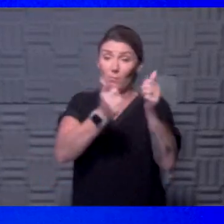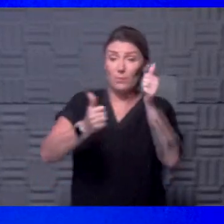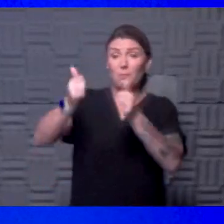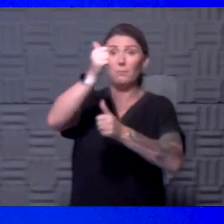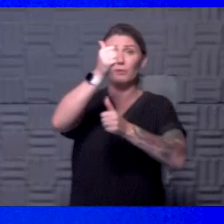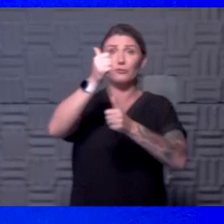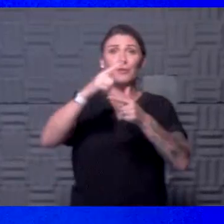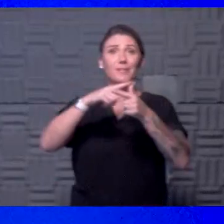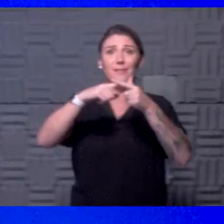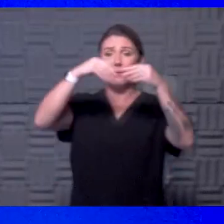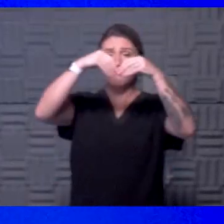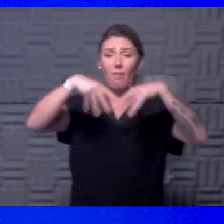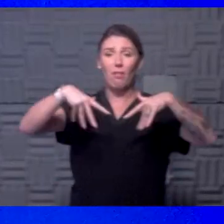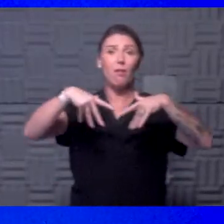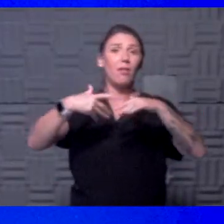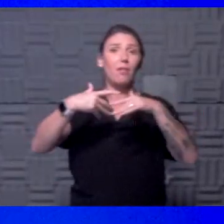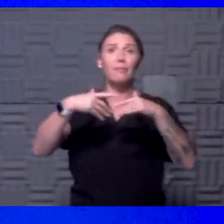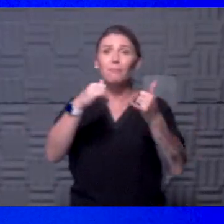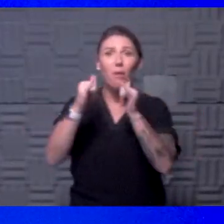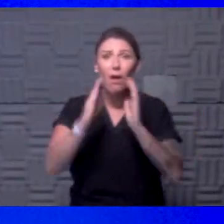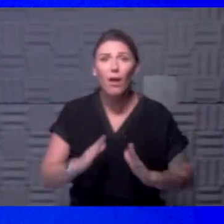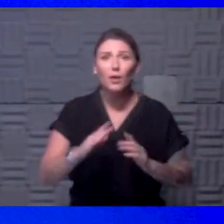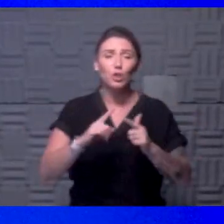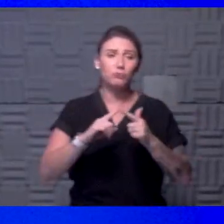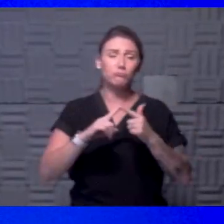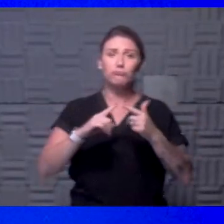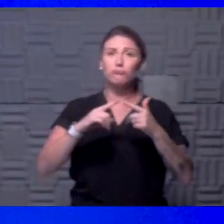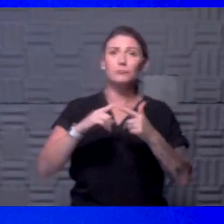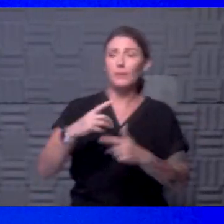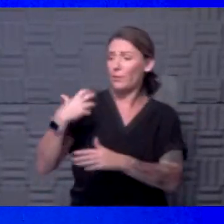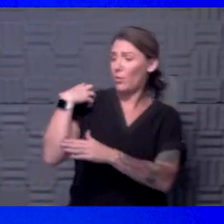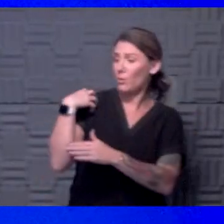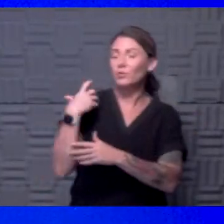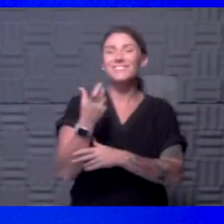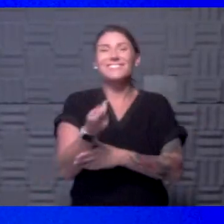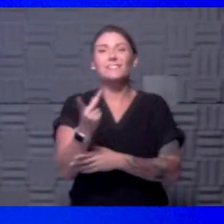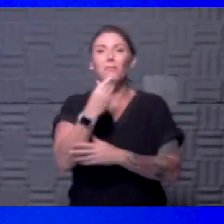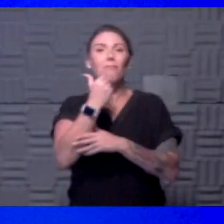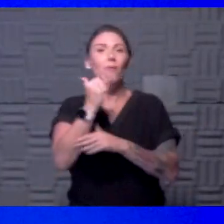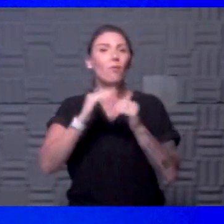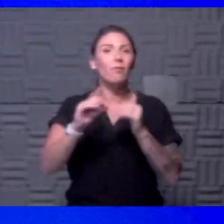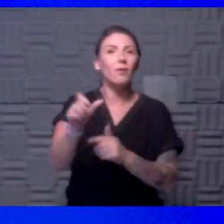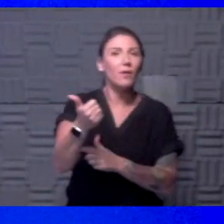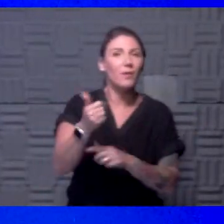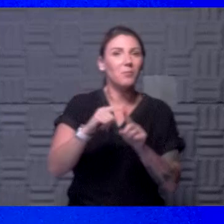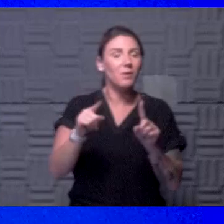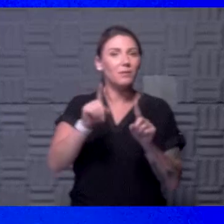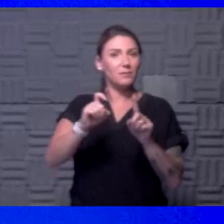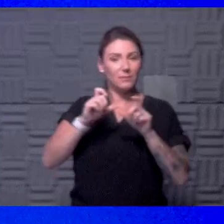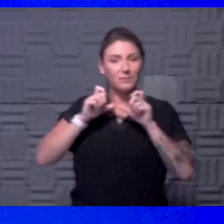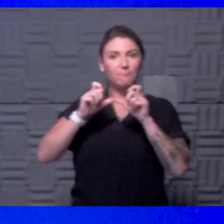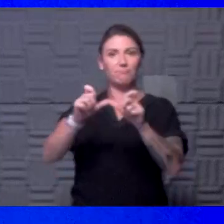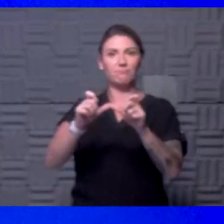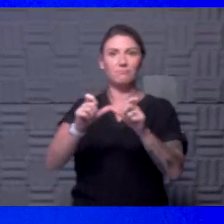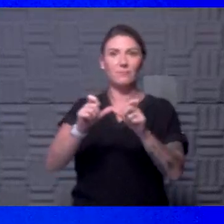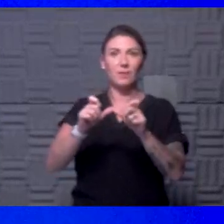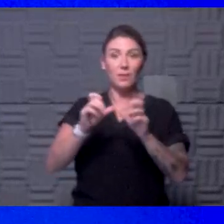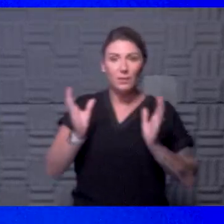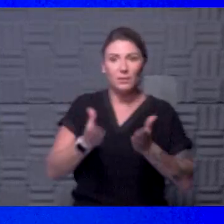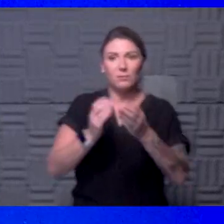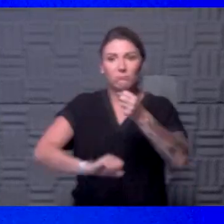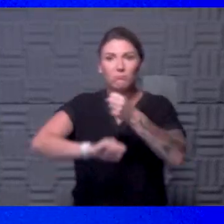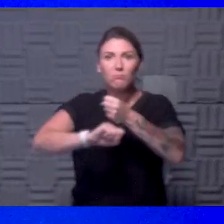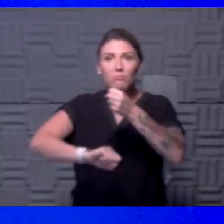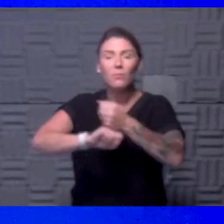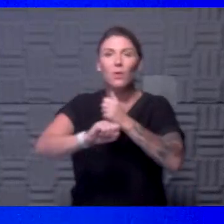on down to the players, the coaches. It has gotten better. Some are better than others. You know, we need to continue to endorse this. It is